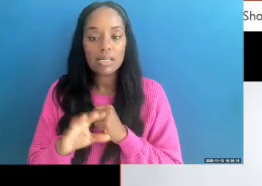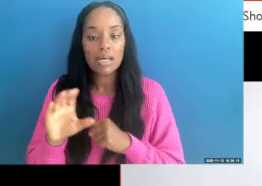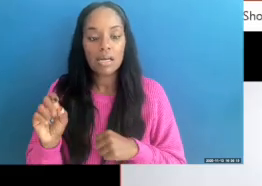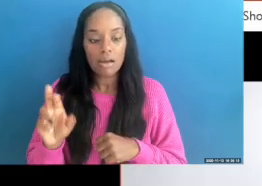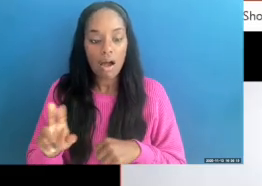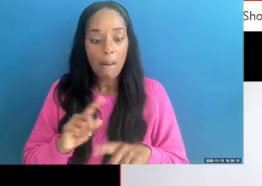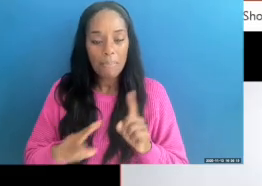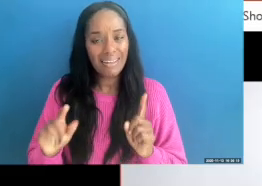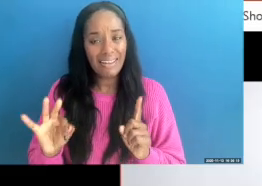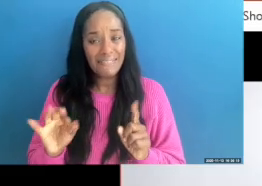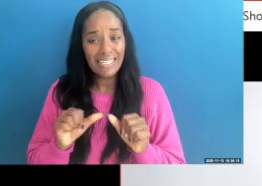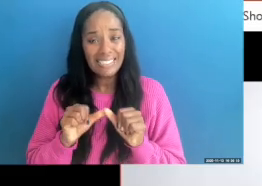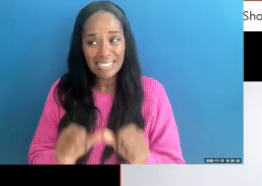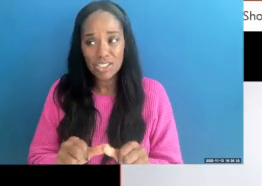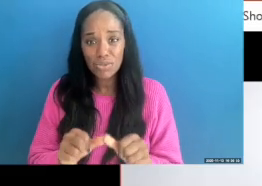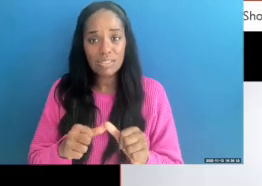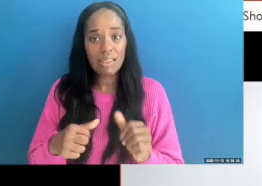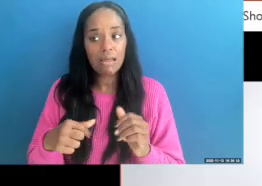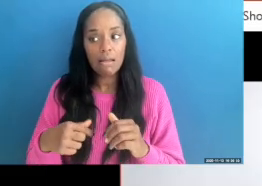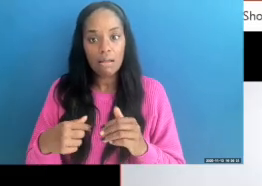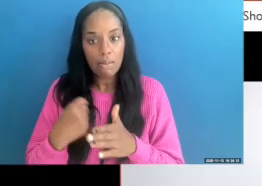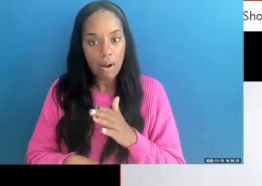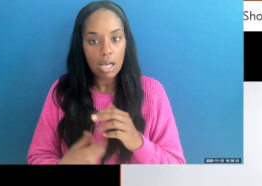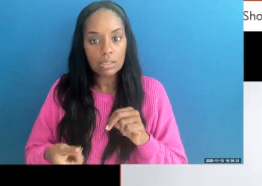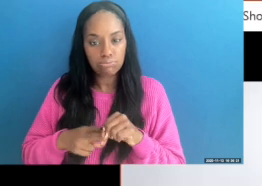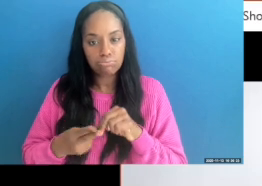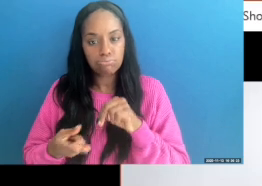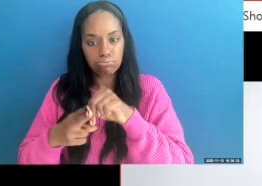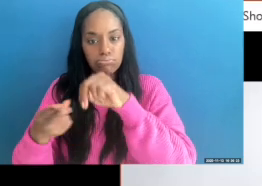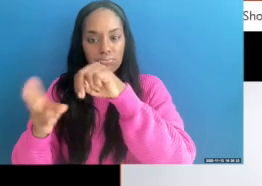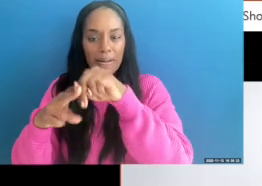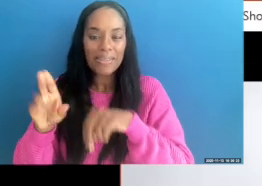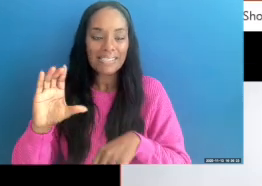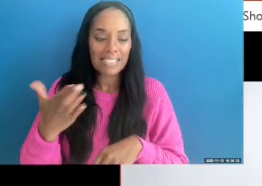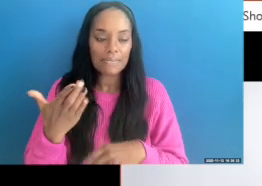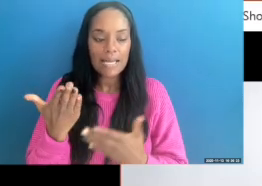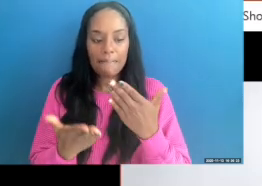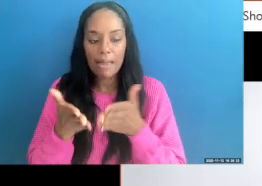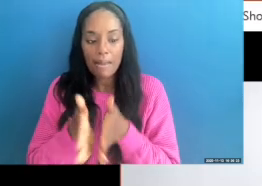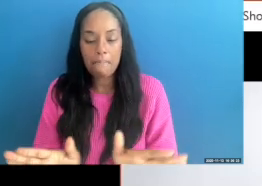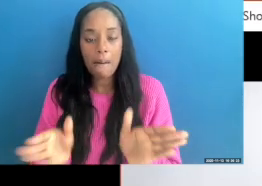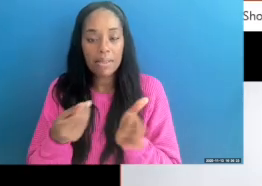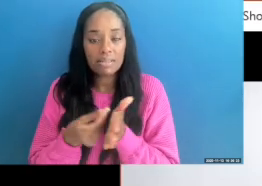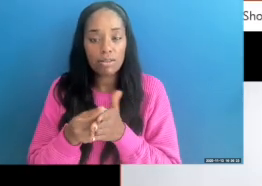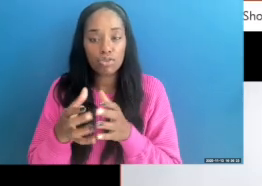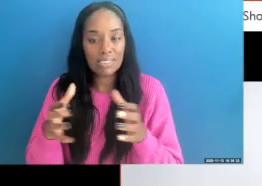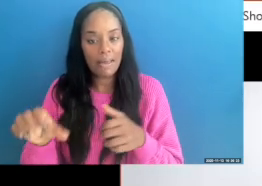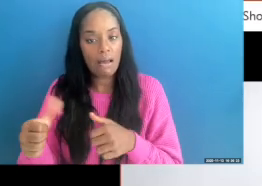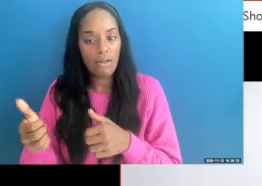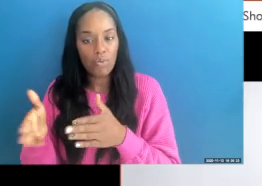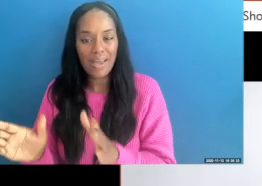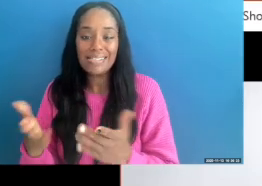vehicles. But if they continue to trend in a direction that makes it increasingly affordable, then it seems like public dollars to expand